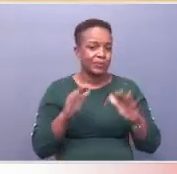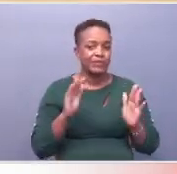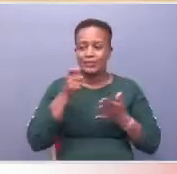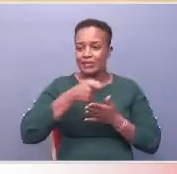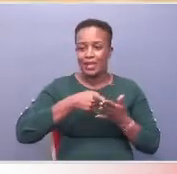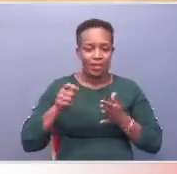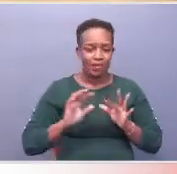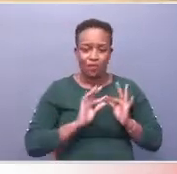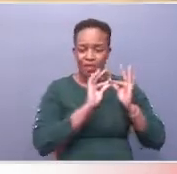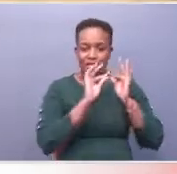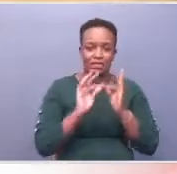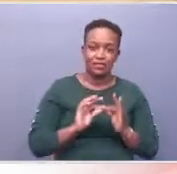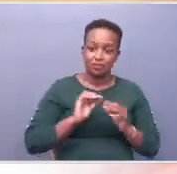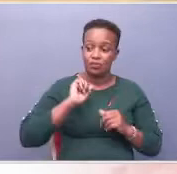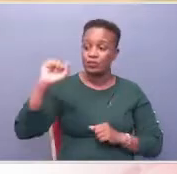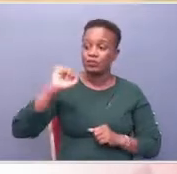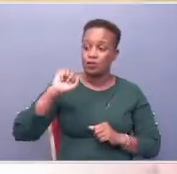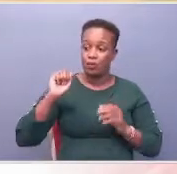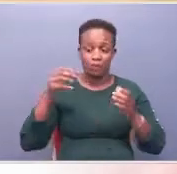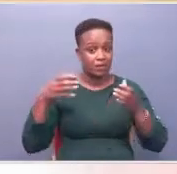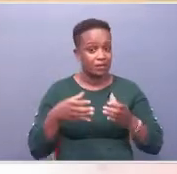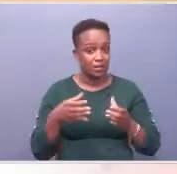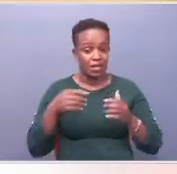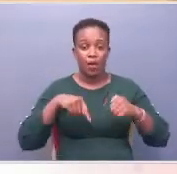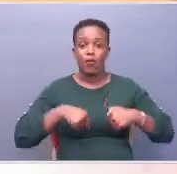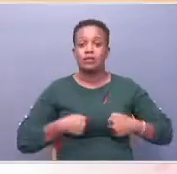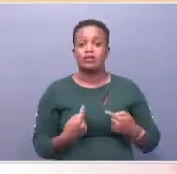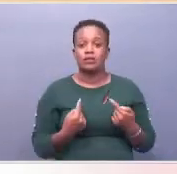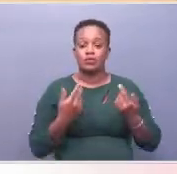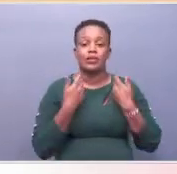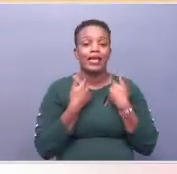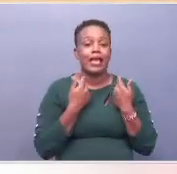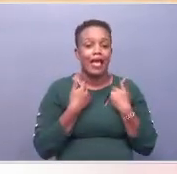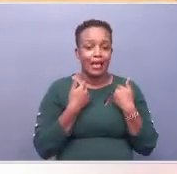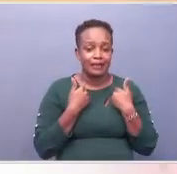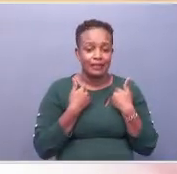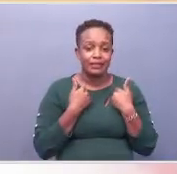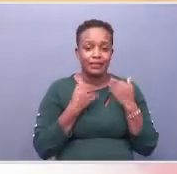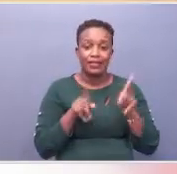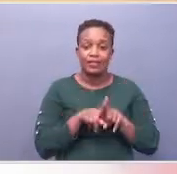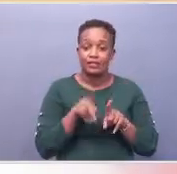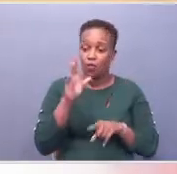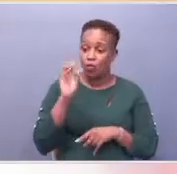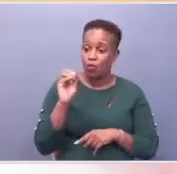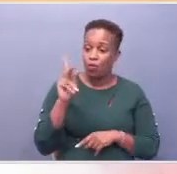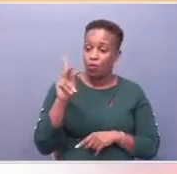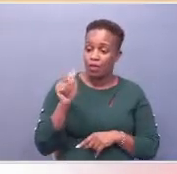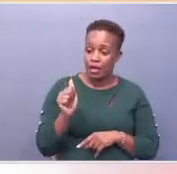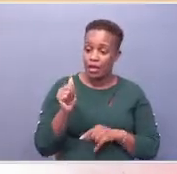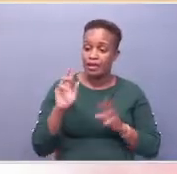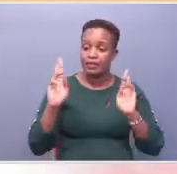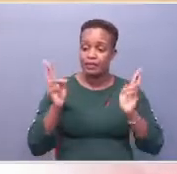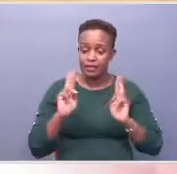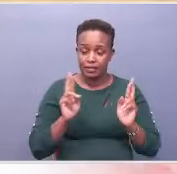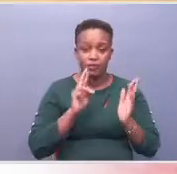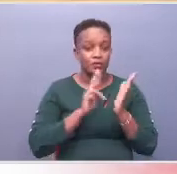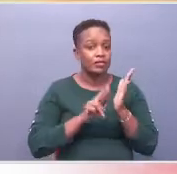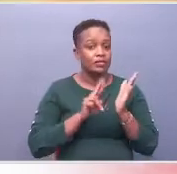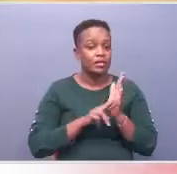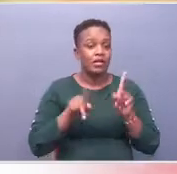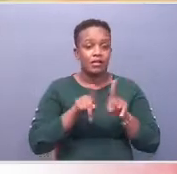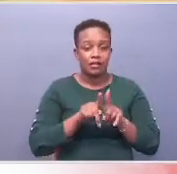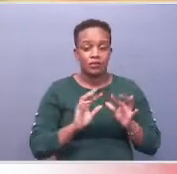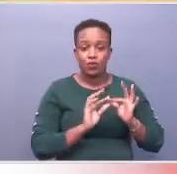coalition political party. We had ourselves, even as OKA, wanted to register as a coalition political